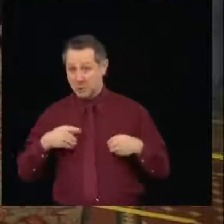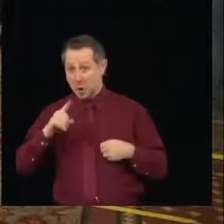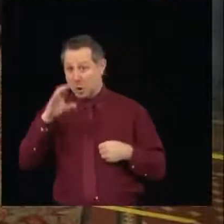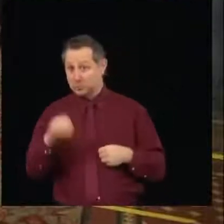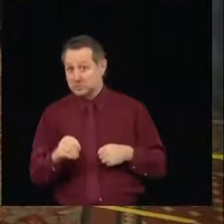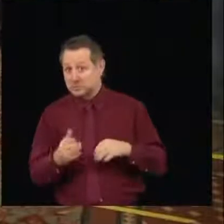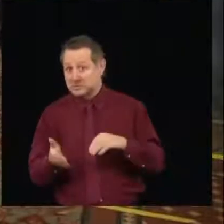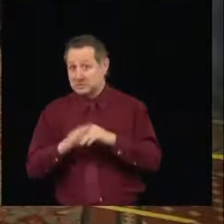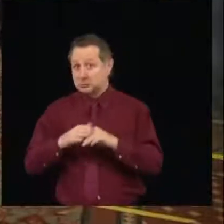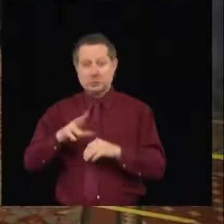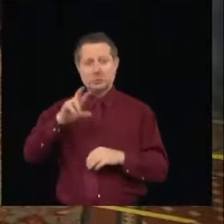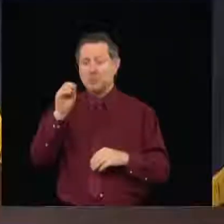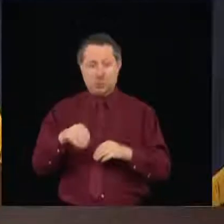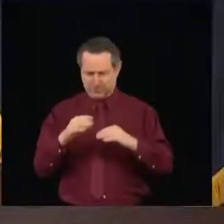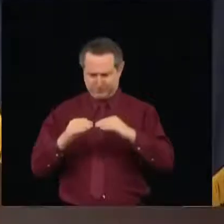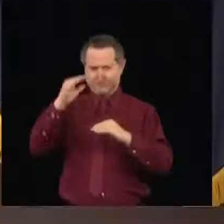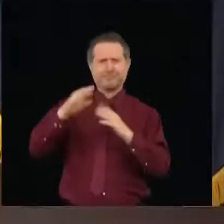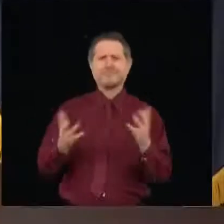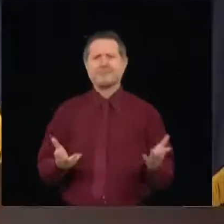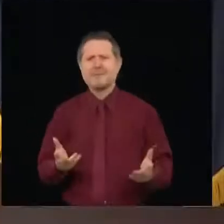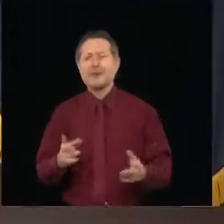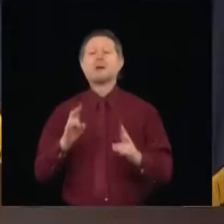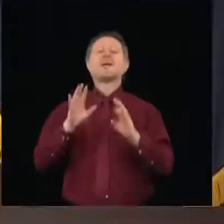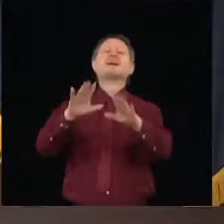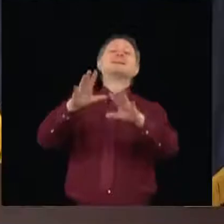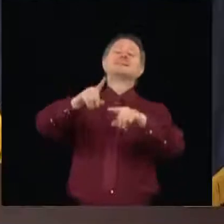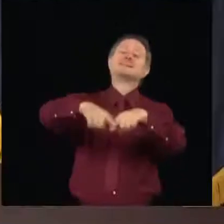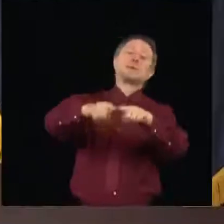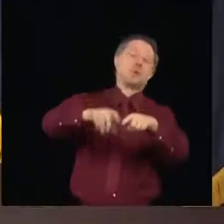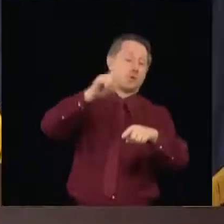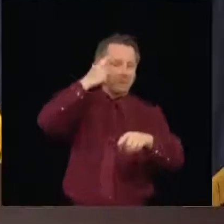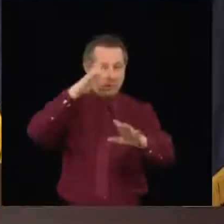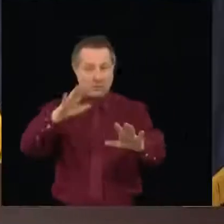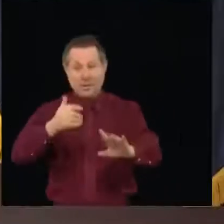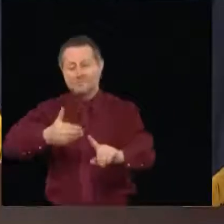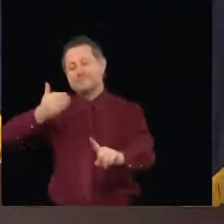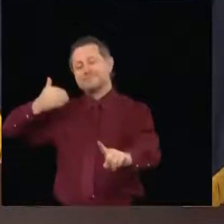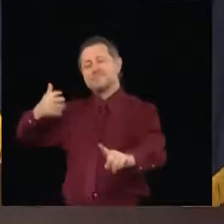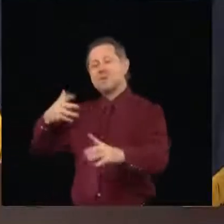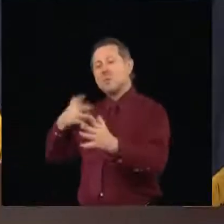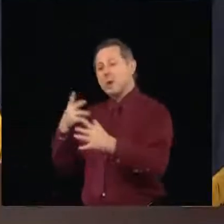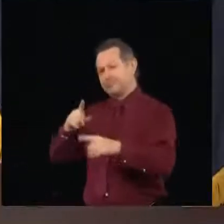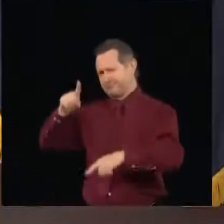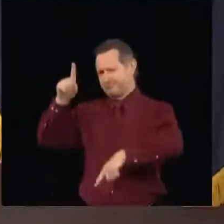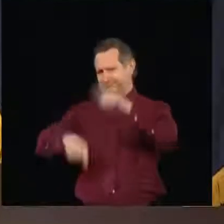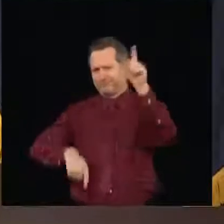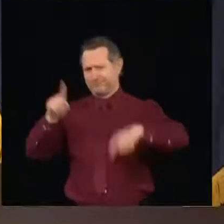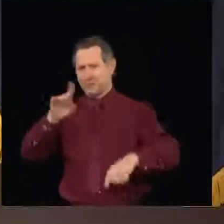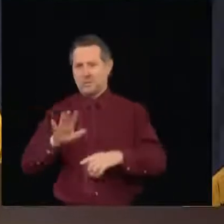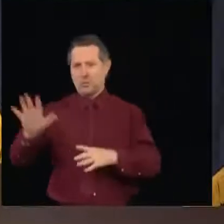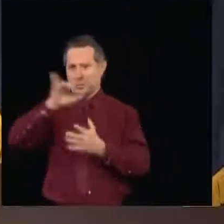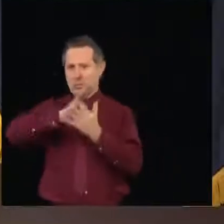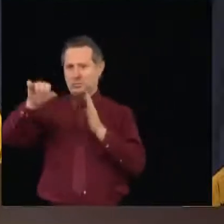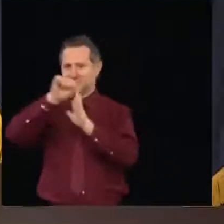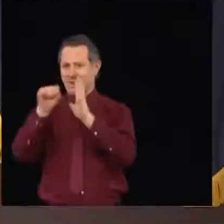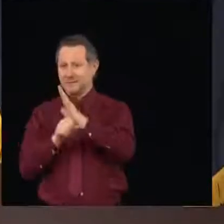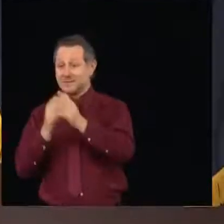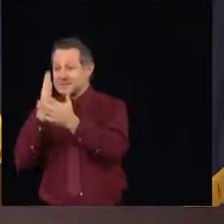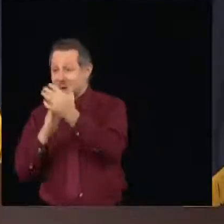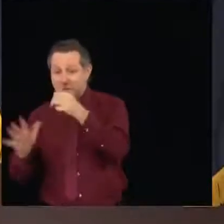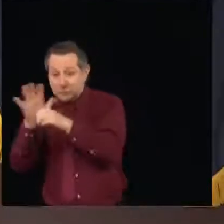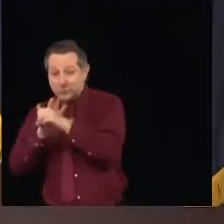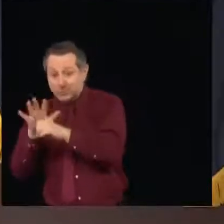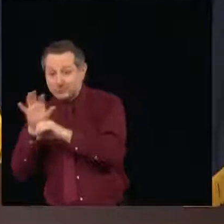Well, it depends on what your original number is, right? You have different numbers all across the state. Some regions, you're in the single